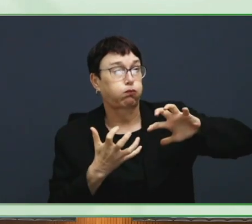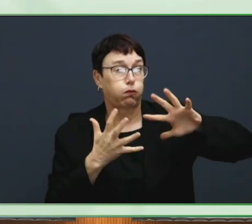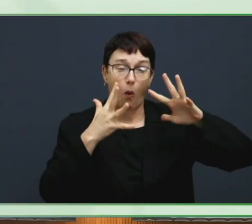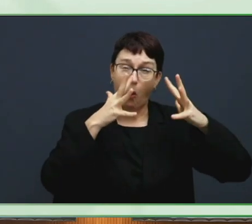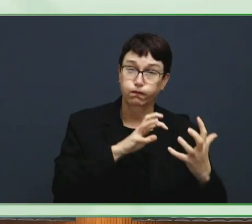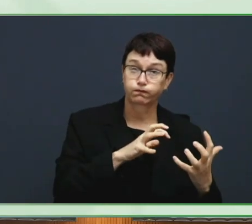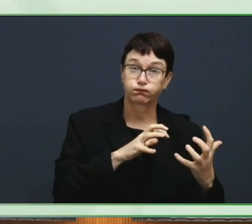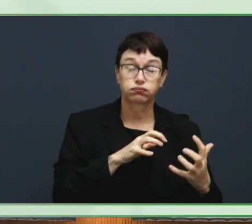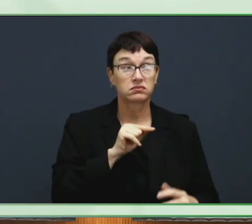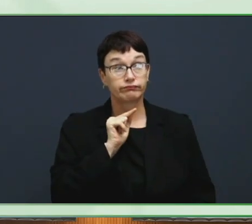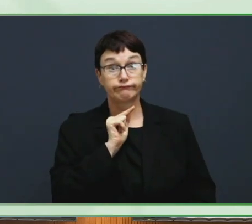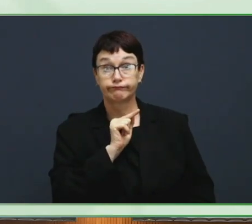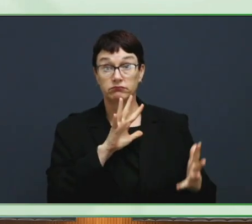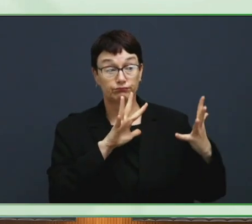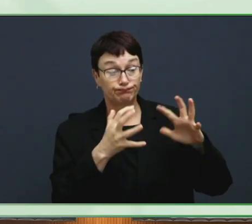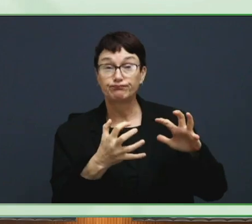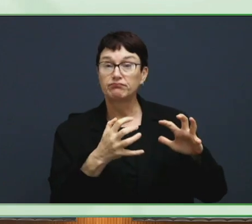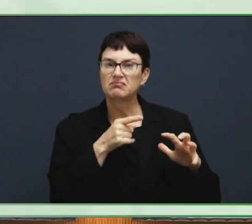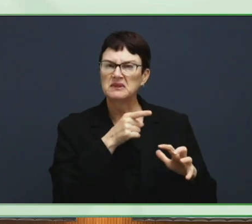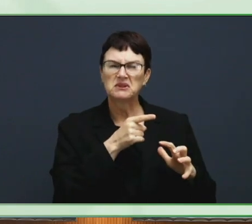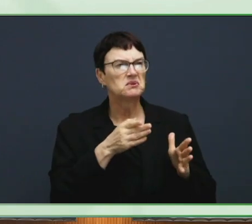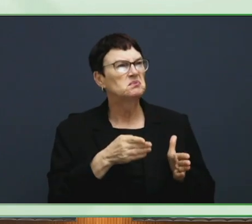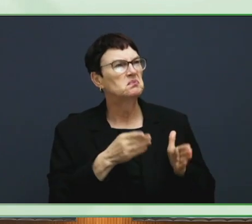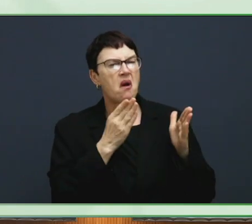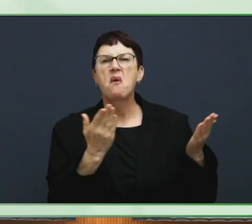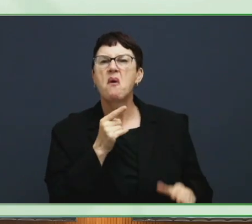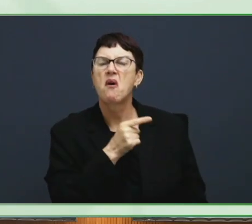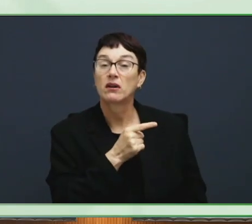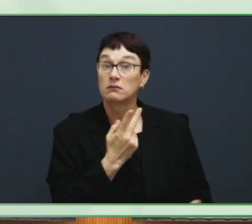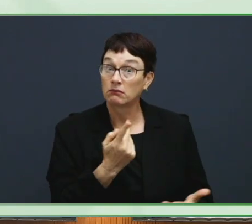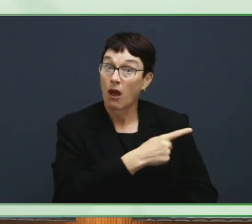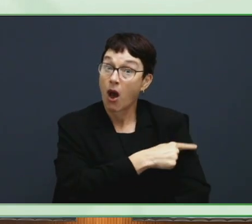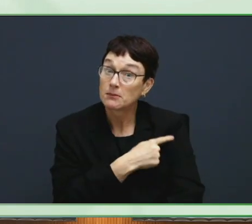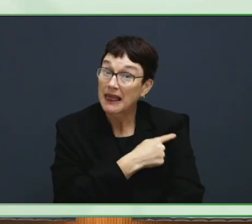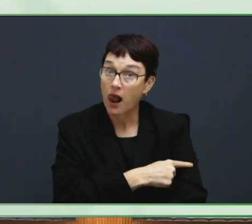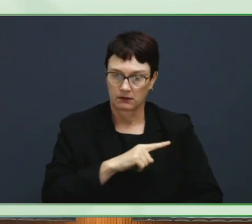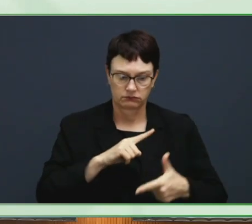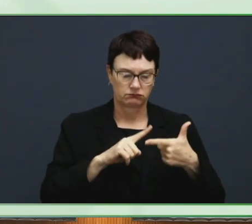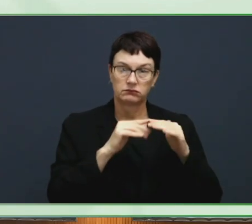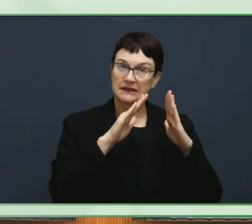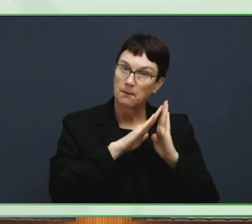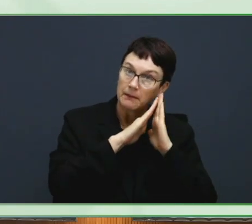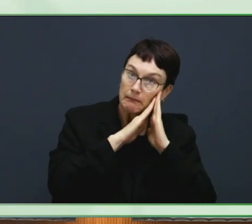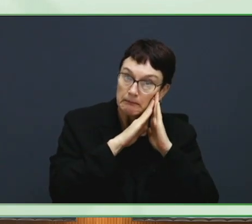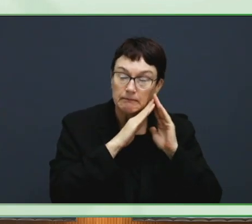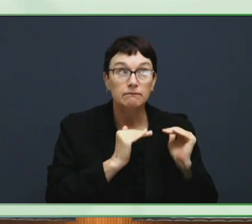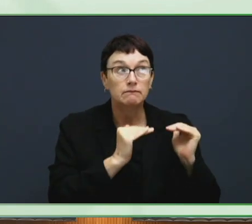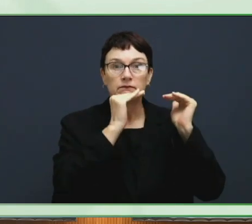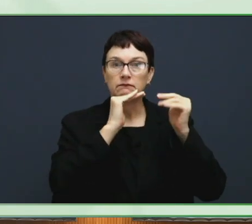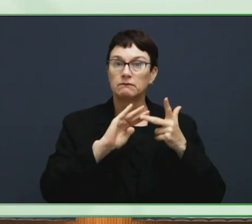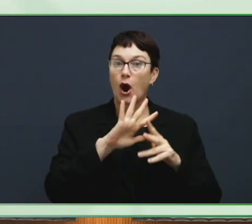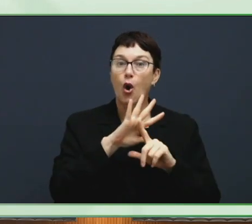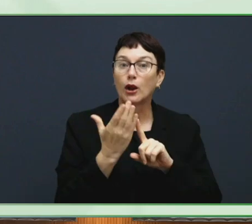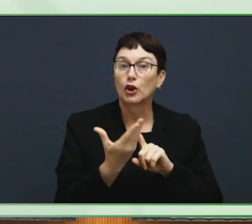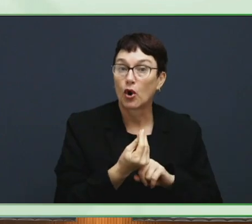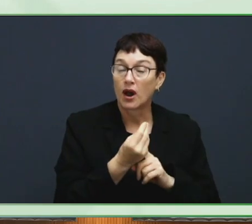included hospitals, housing apartments, culture centers, schools. So